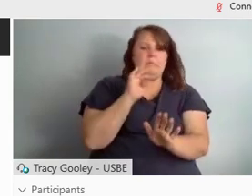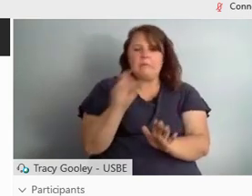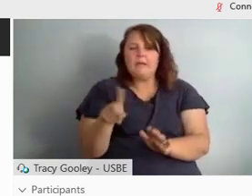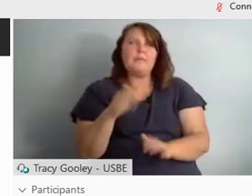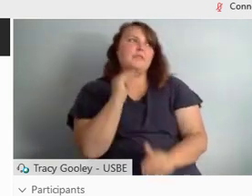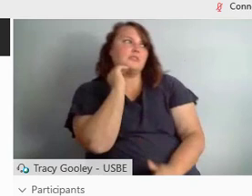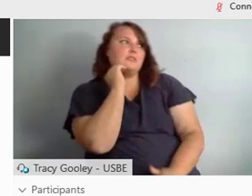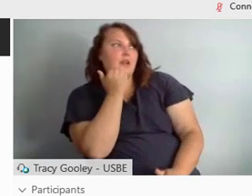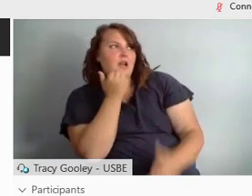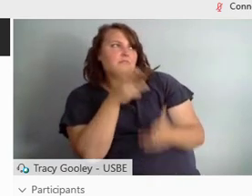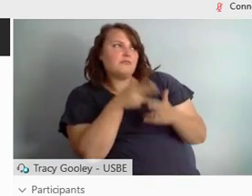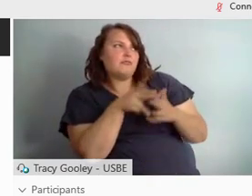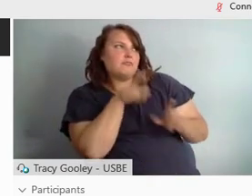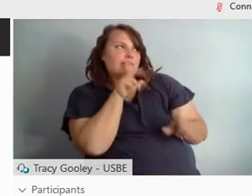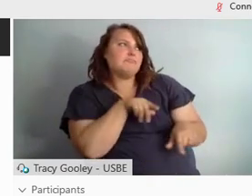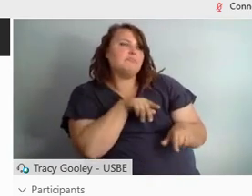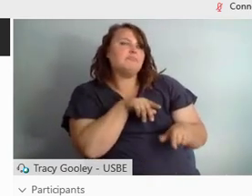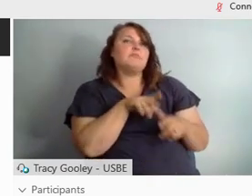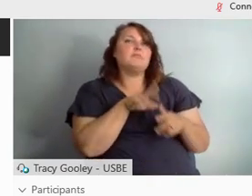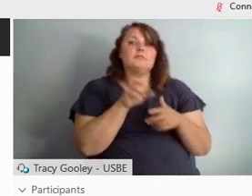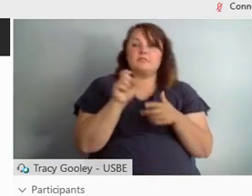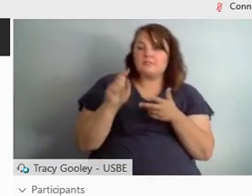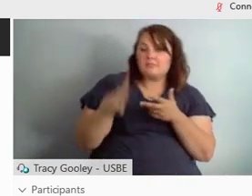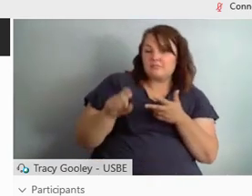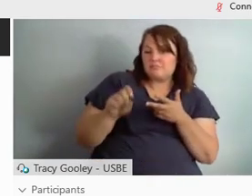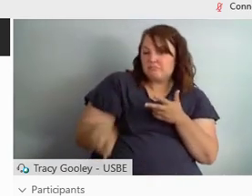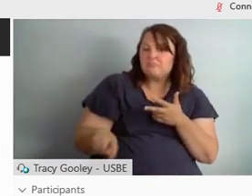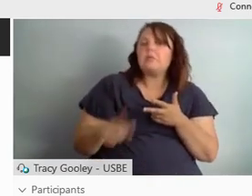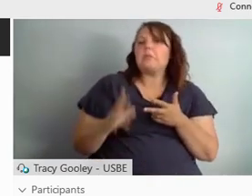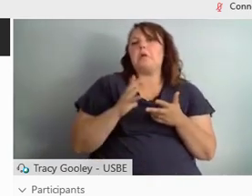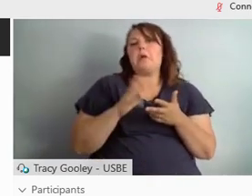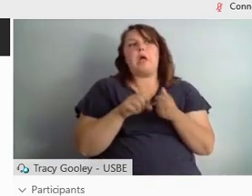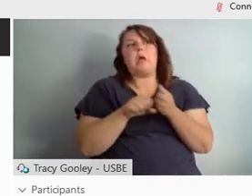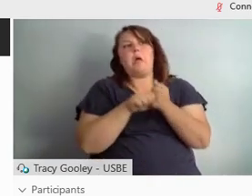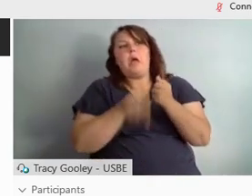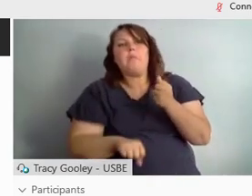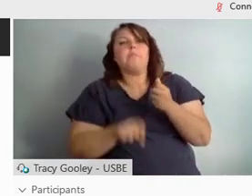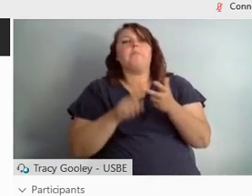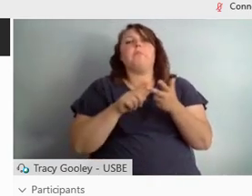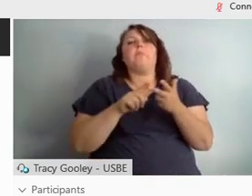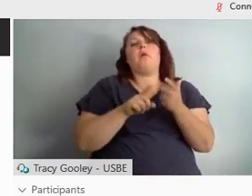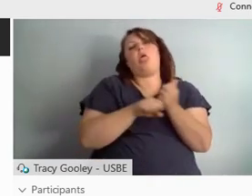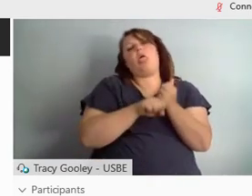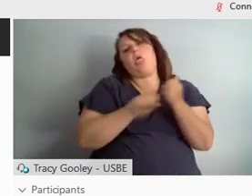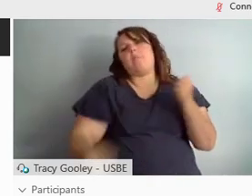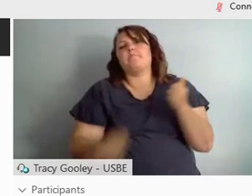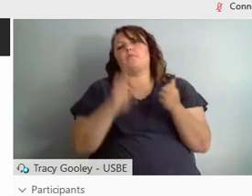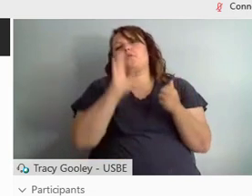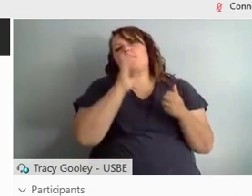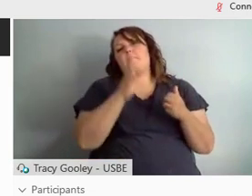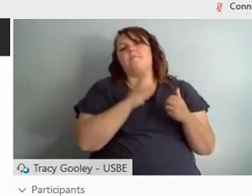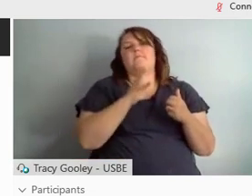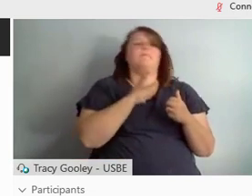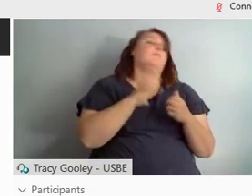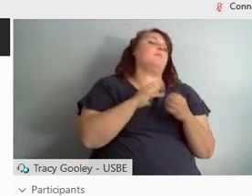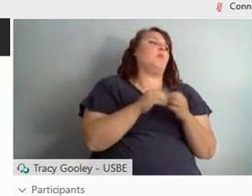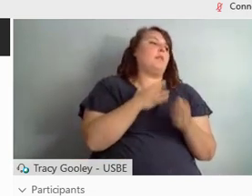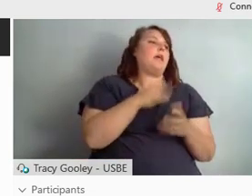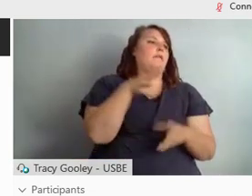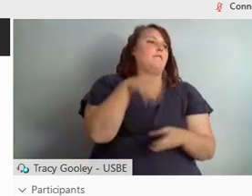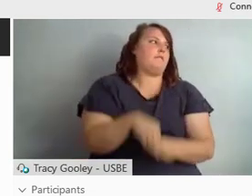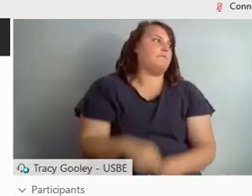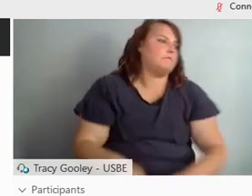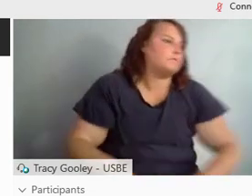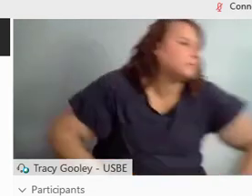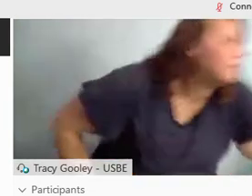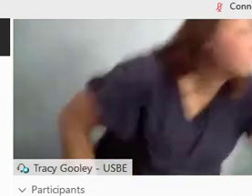1 question, they'll give you a short answer. If you ask them 2 questions, the next answer will be a little bit longer, and they'll be more likely to